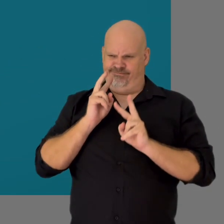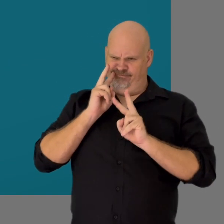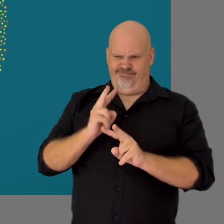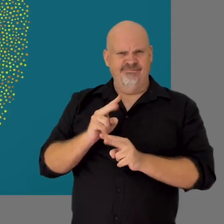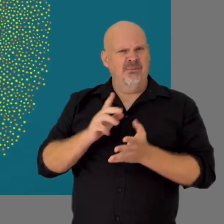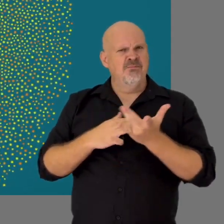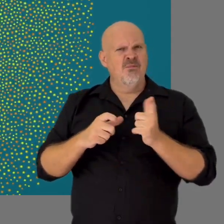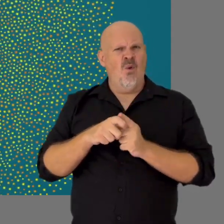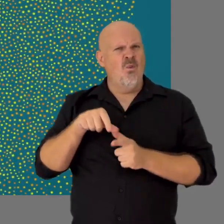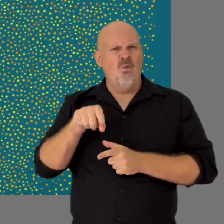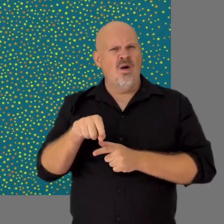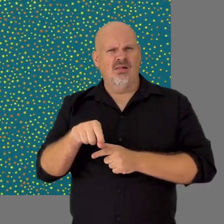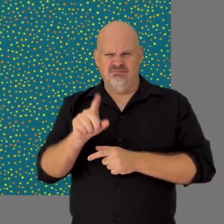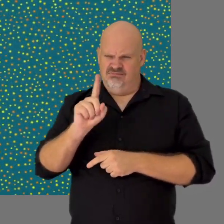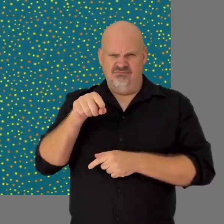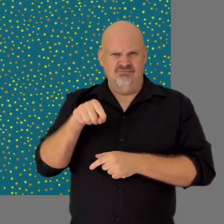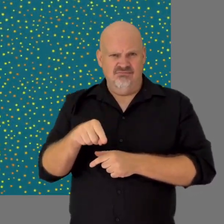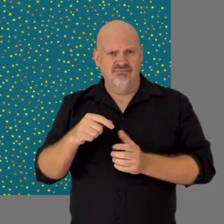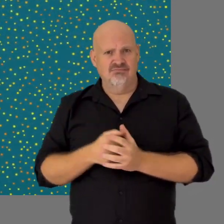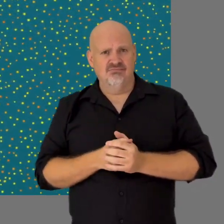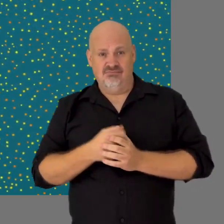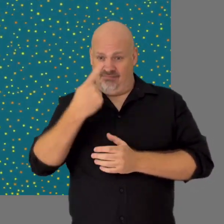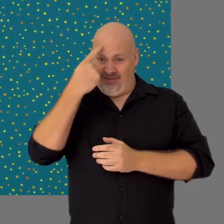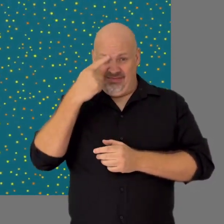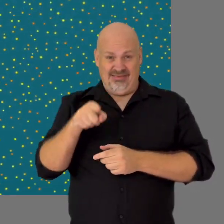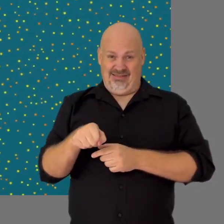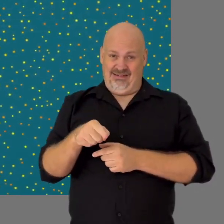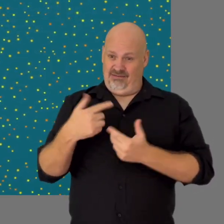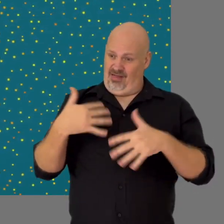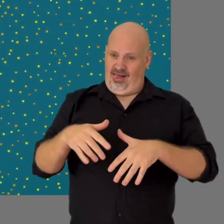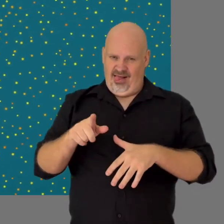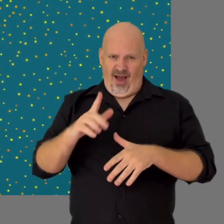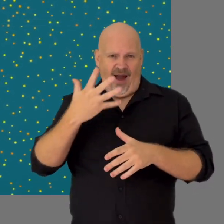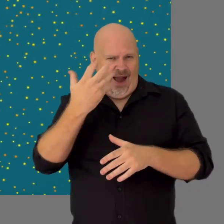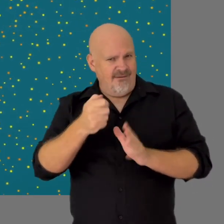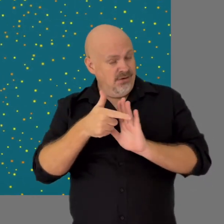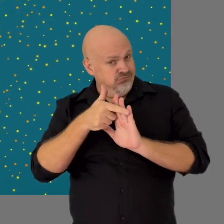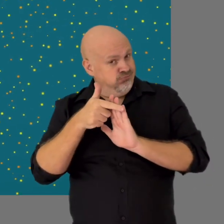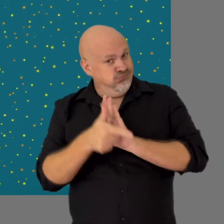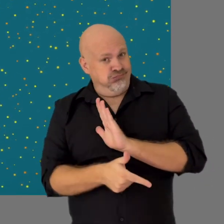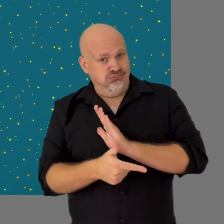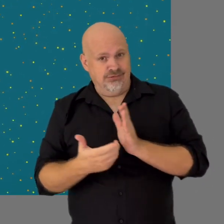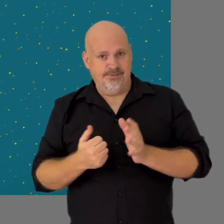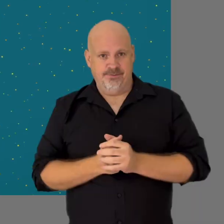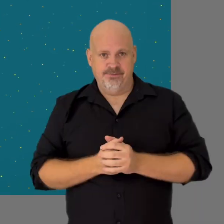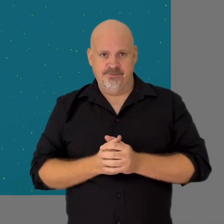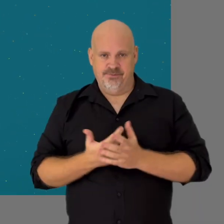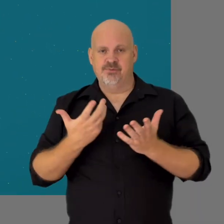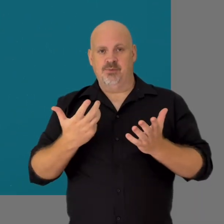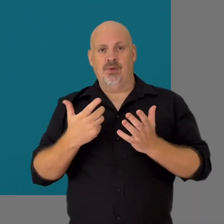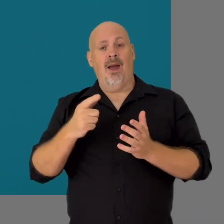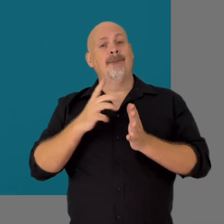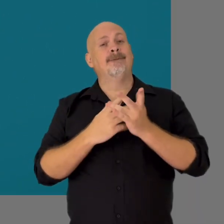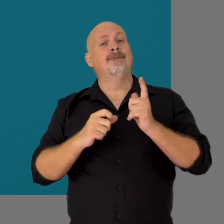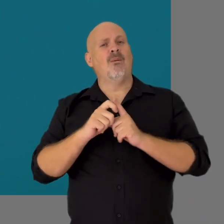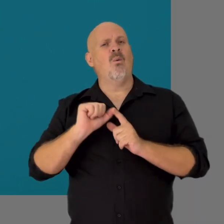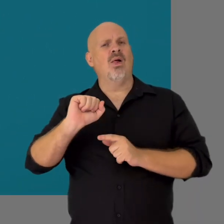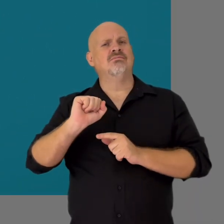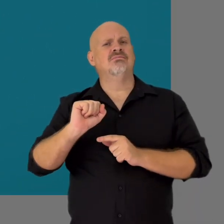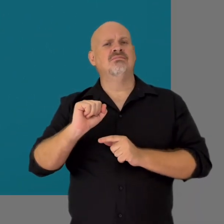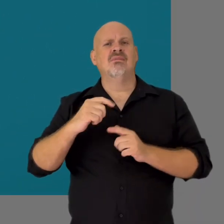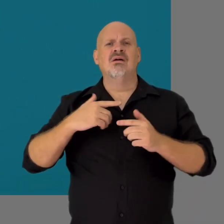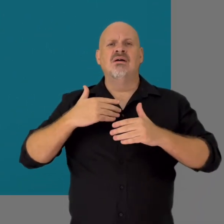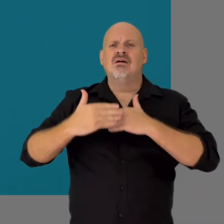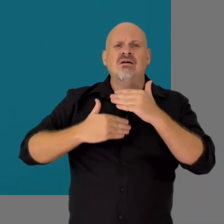understanding just what it is we're dealing with, as there is a lot more to mould than what barely meets the eye. First, let's look at the life cycle